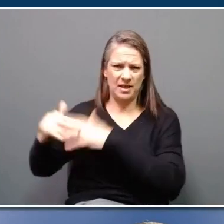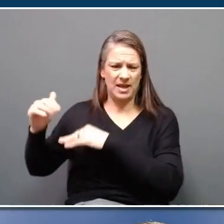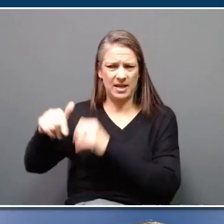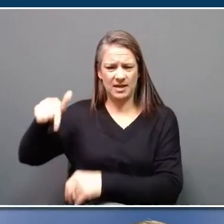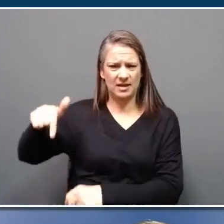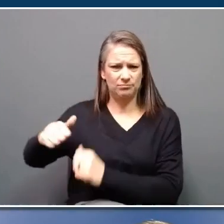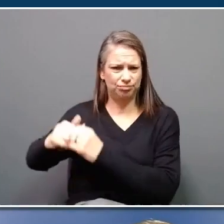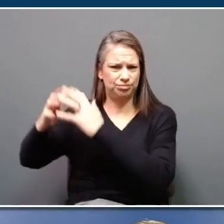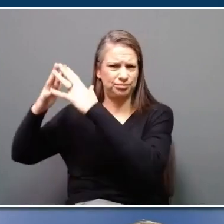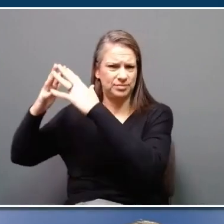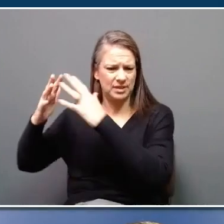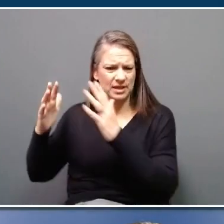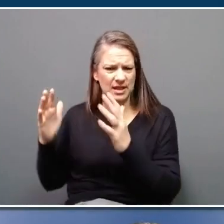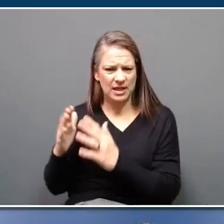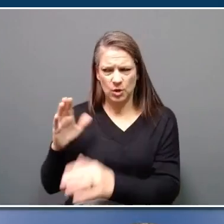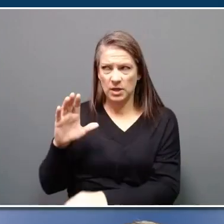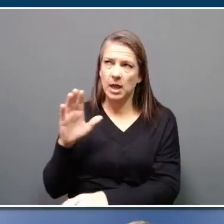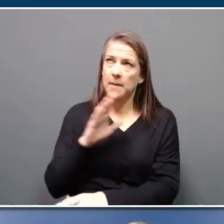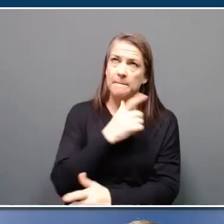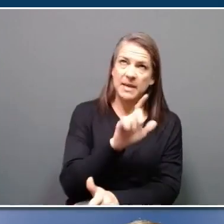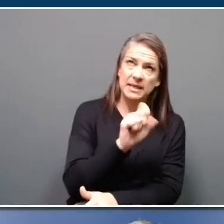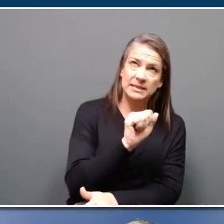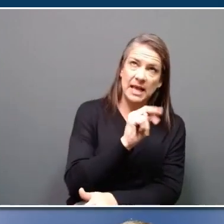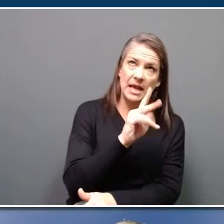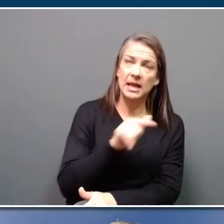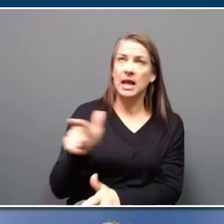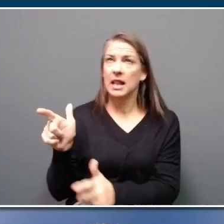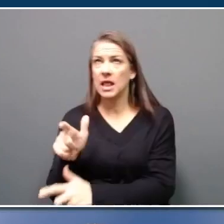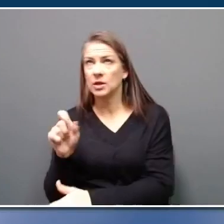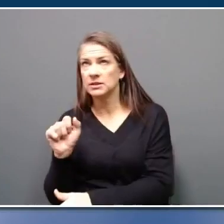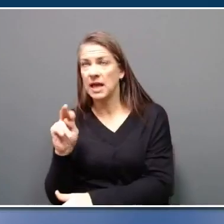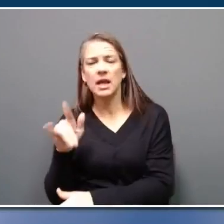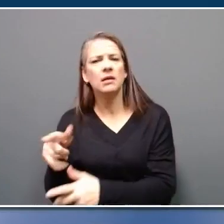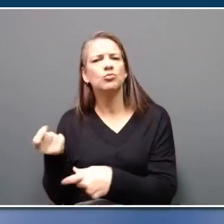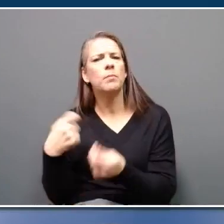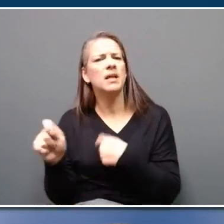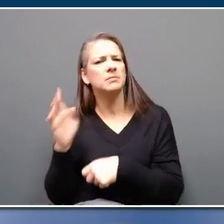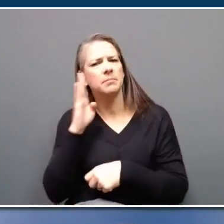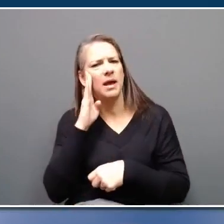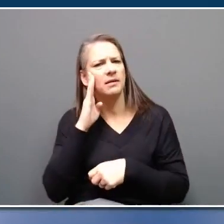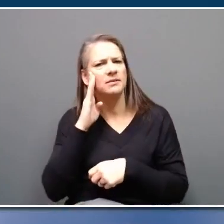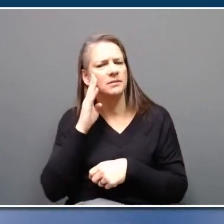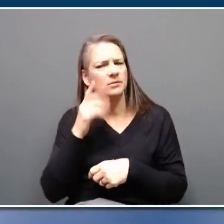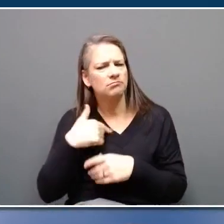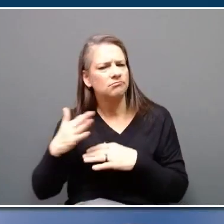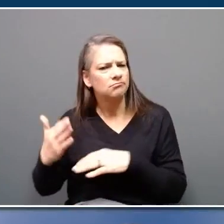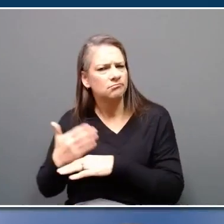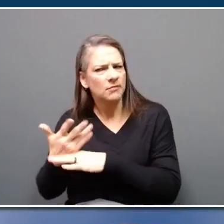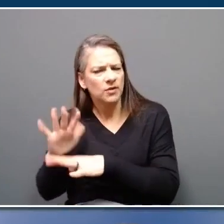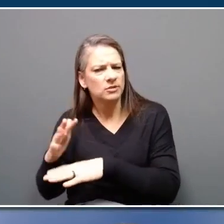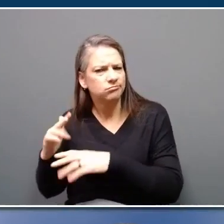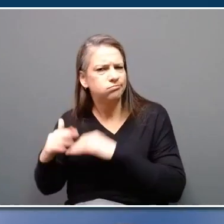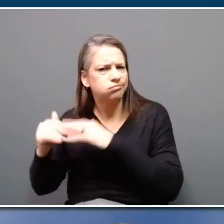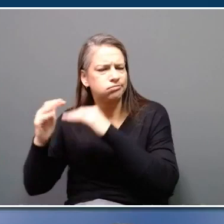Little Sandy. There's a Big Sandy and a Little Sandy. The replacement beds that are needed. This one,